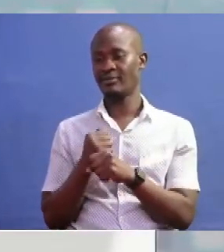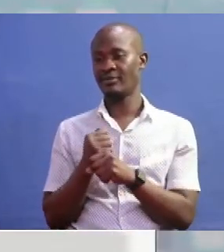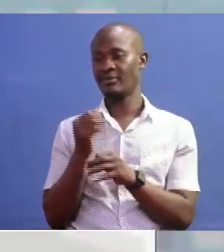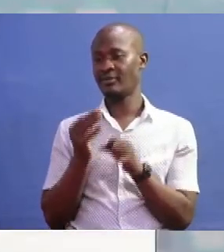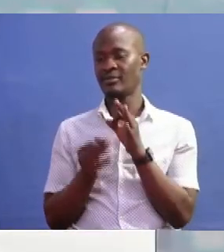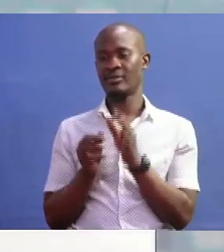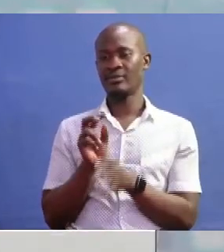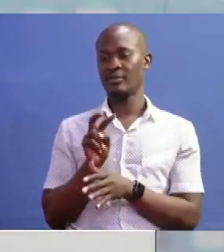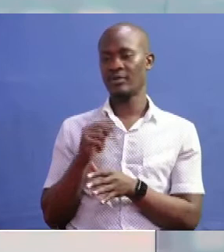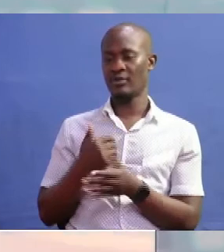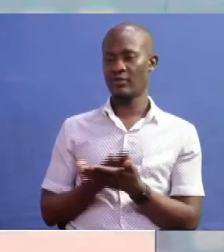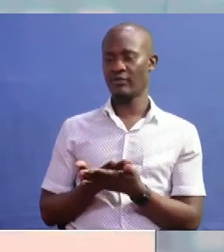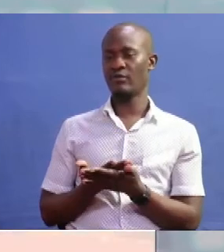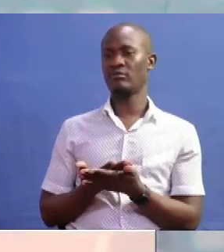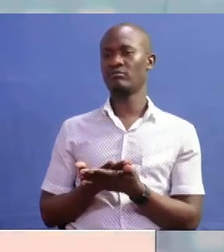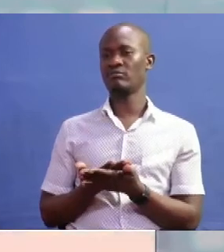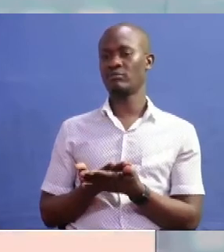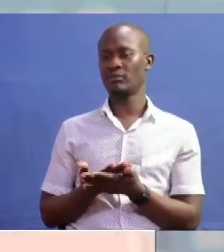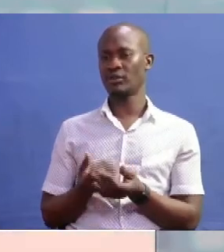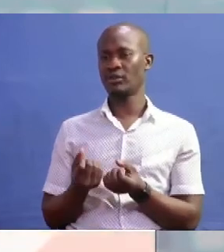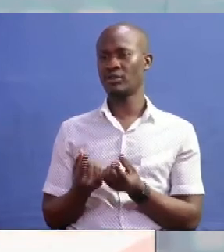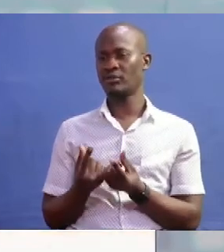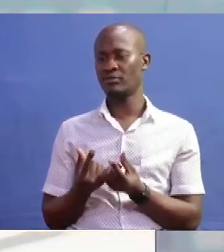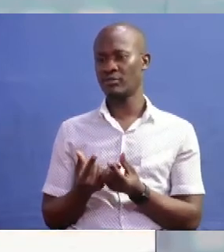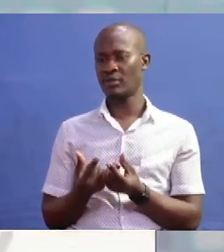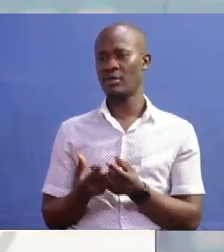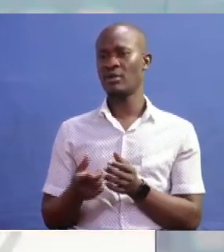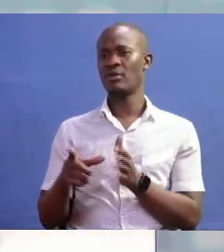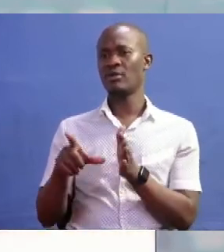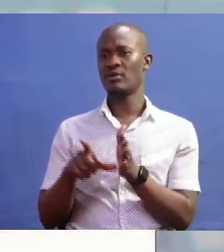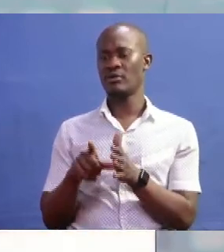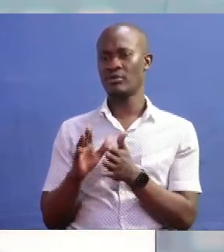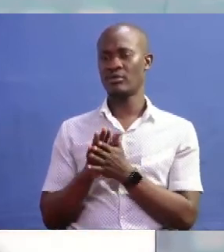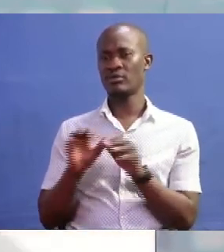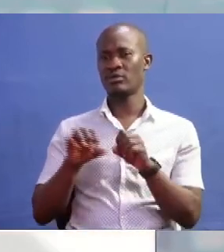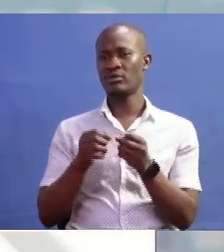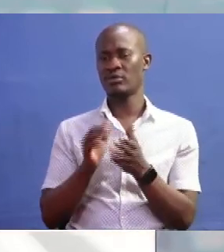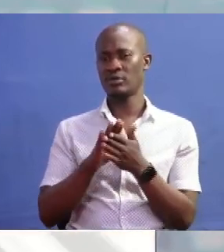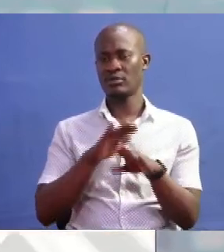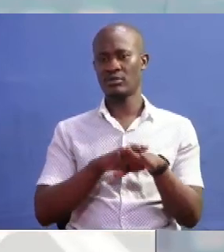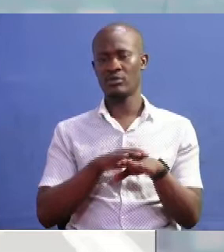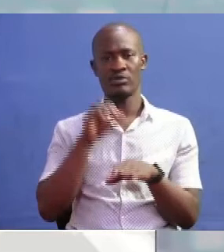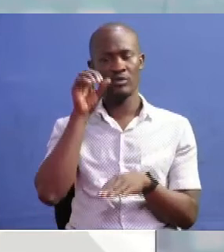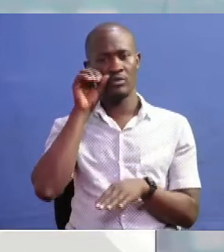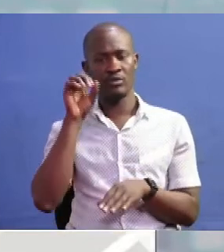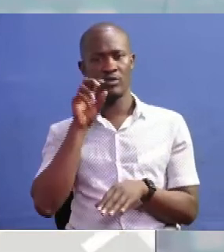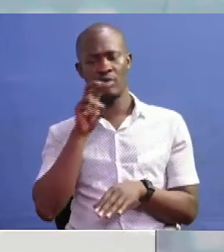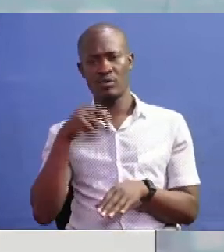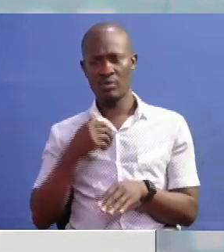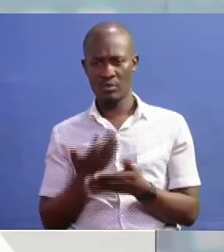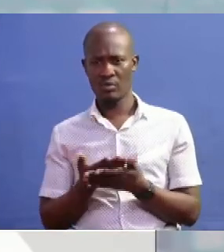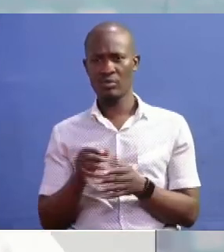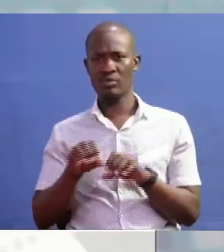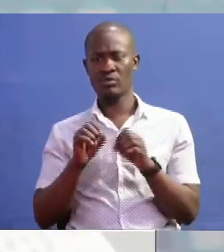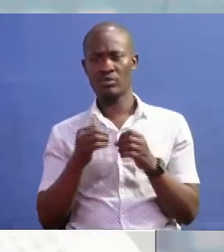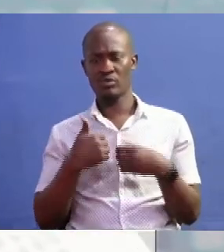looking for affordable credit, definitely SACCO is a good option for you. If you're looking for SACCO dividends,